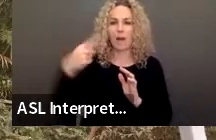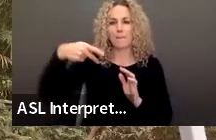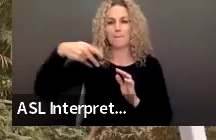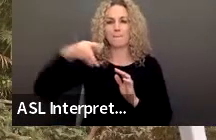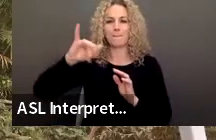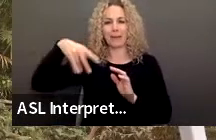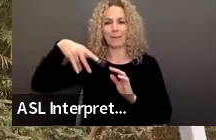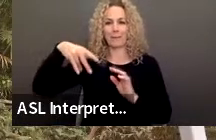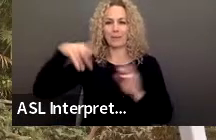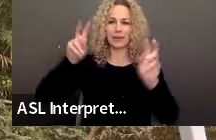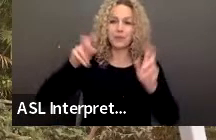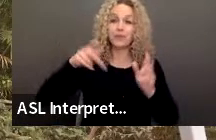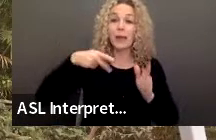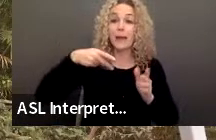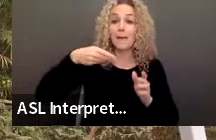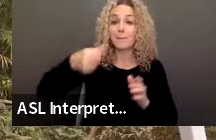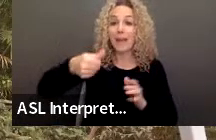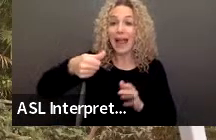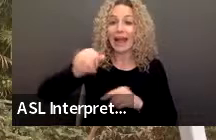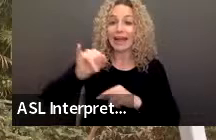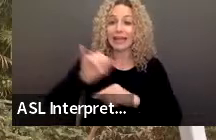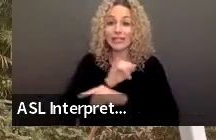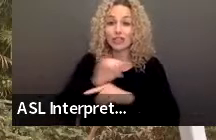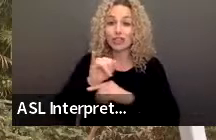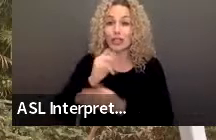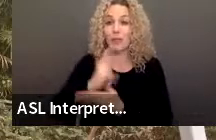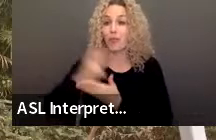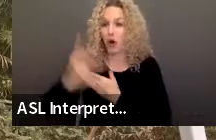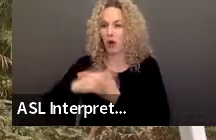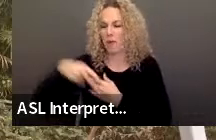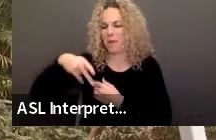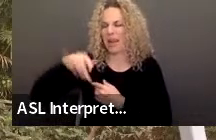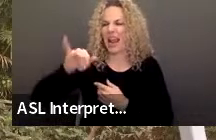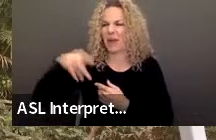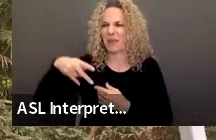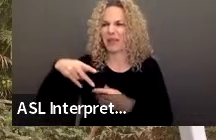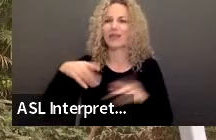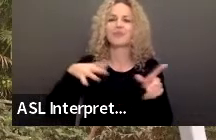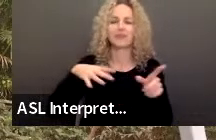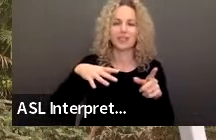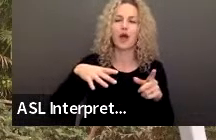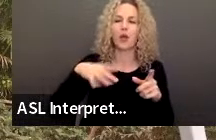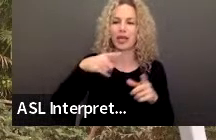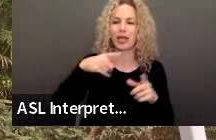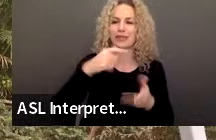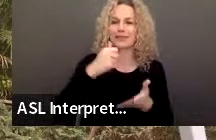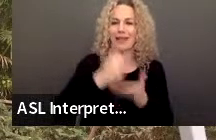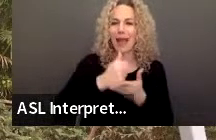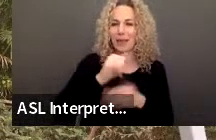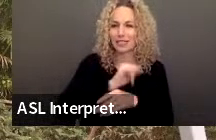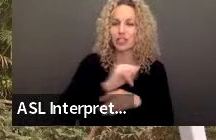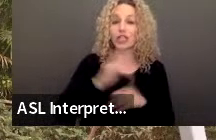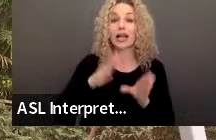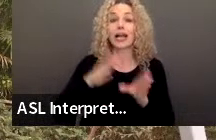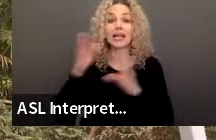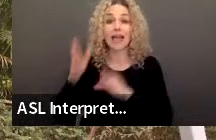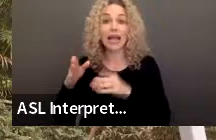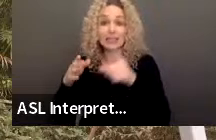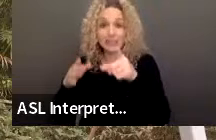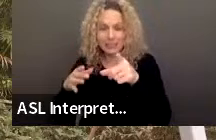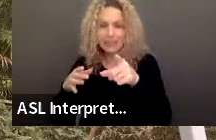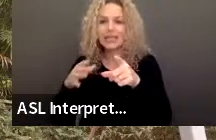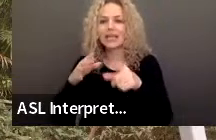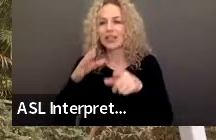paid internship program participants, learning hydroponic farming. Next to him is our volunteer who is an expert at that. And they're,